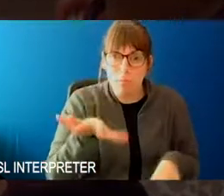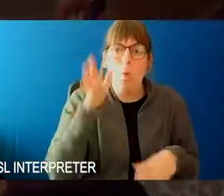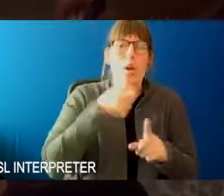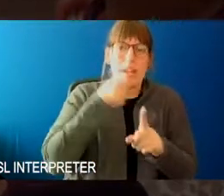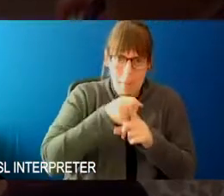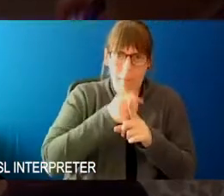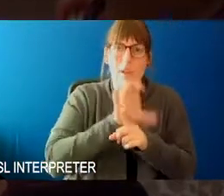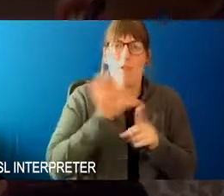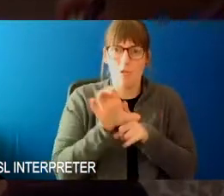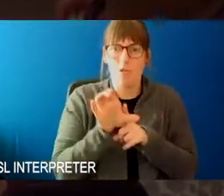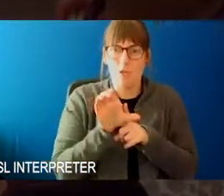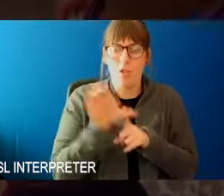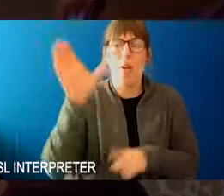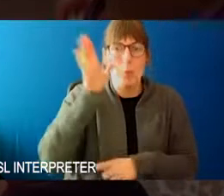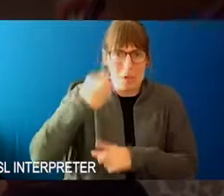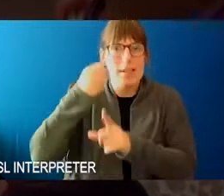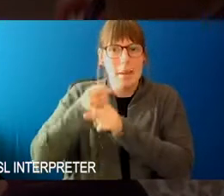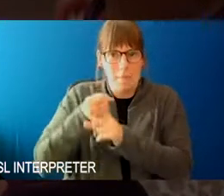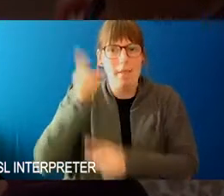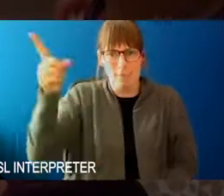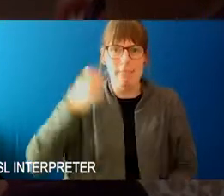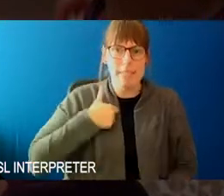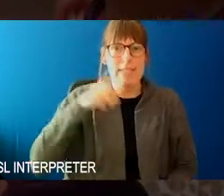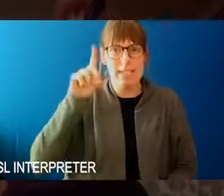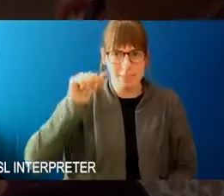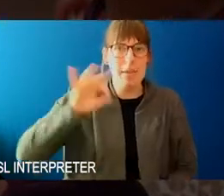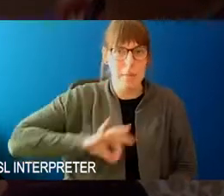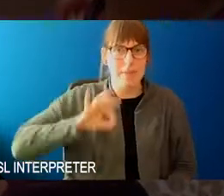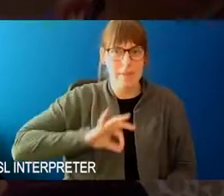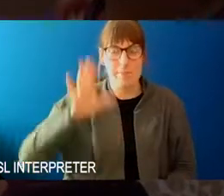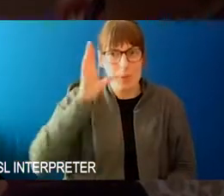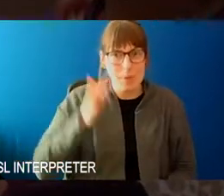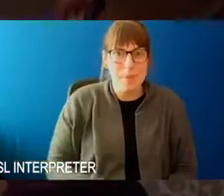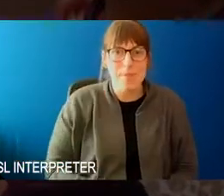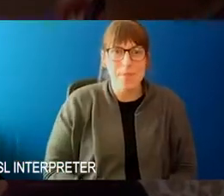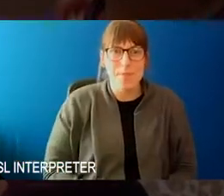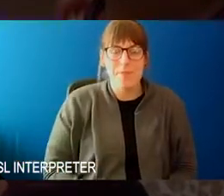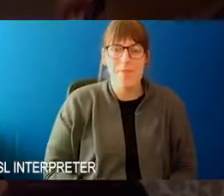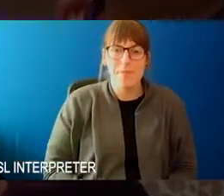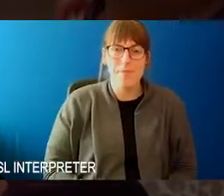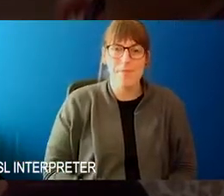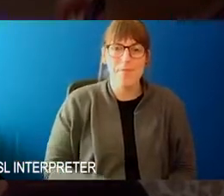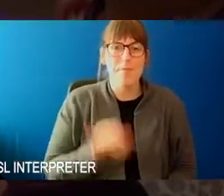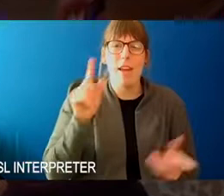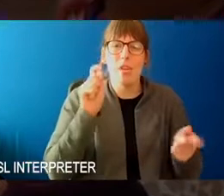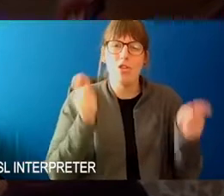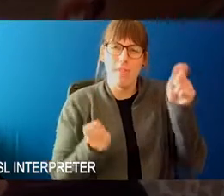impact culture and would have a direct impact on the Canadian disability benefit